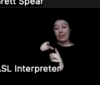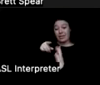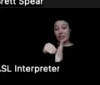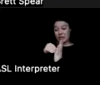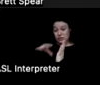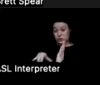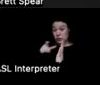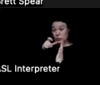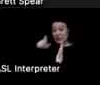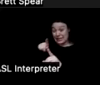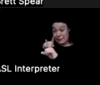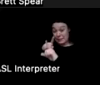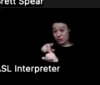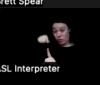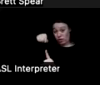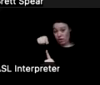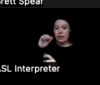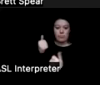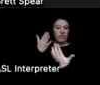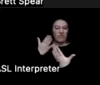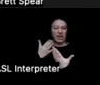additional structure to them in receiving mentorship.